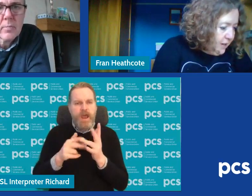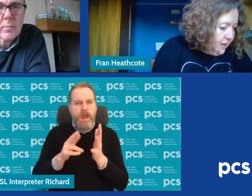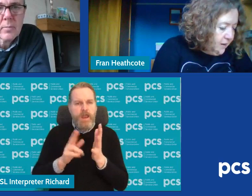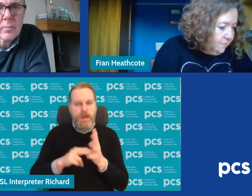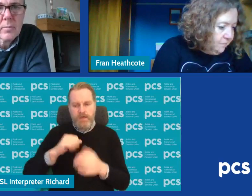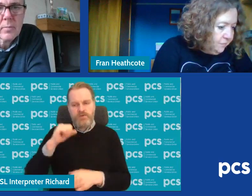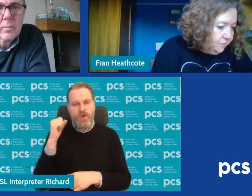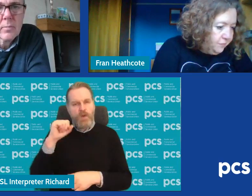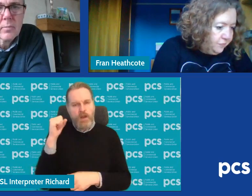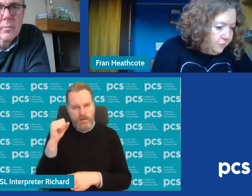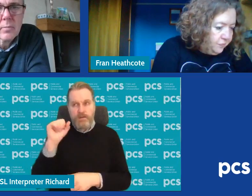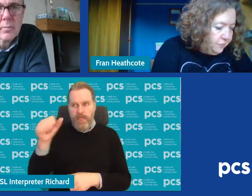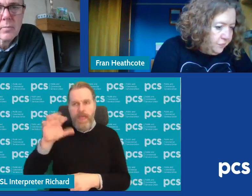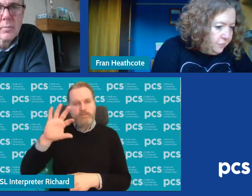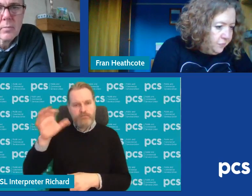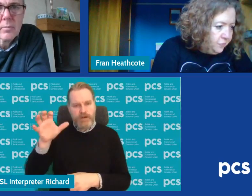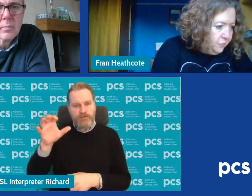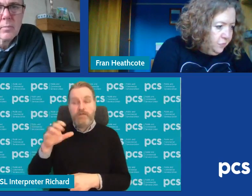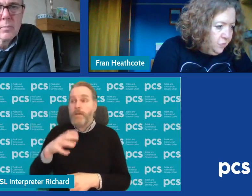Okay.